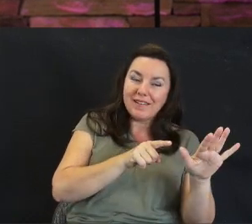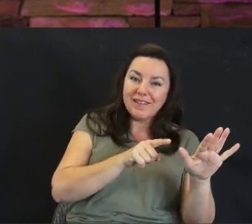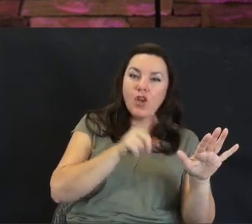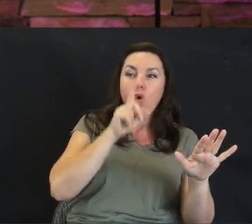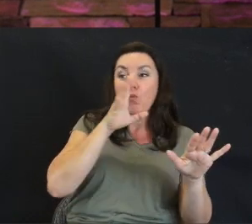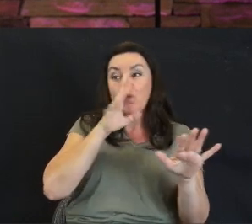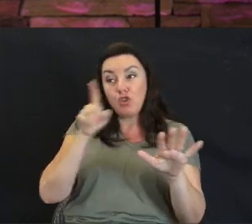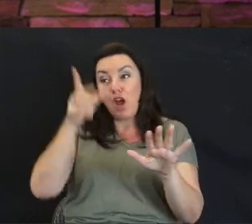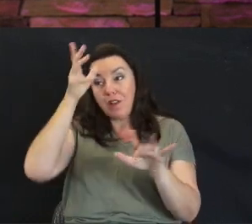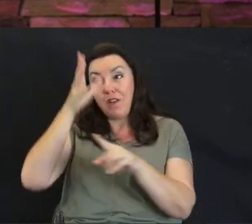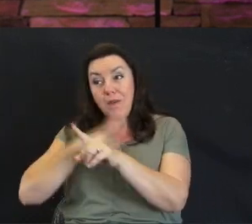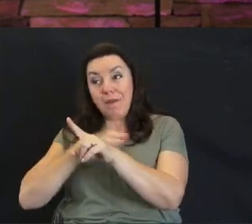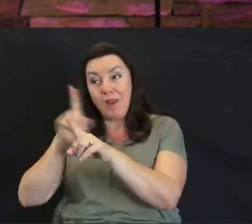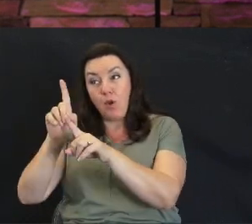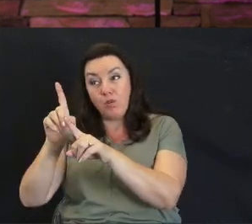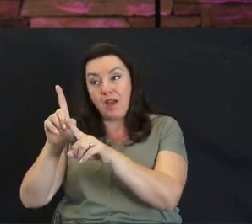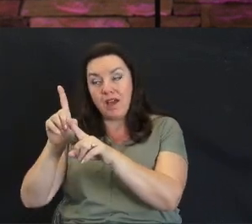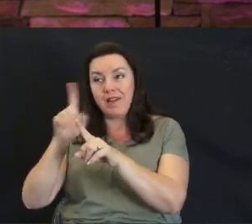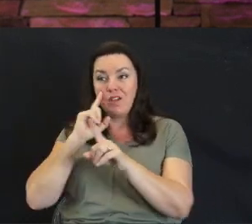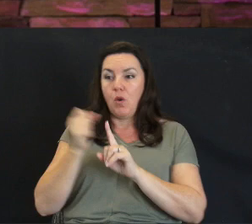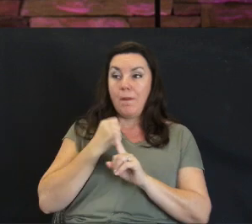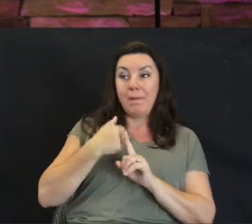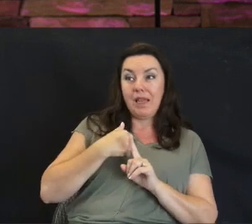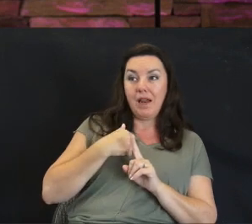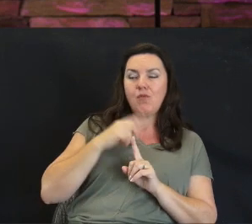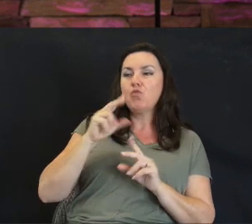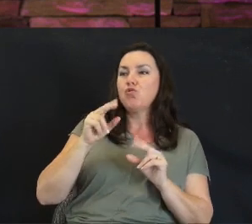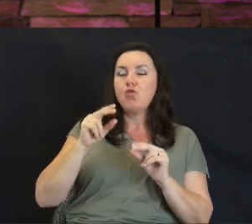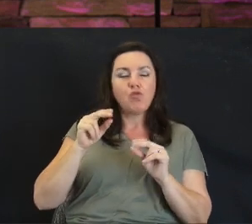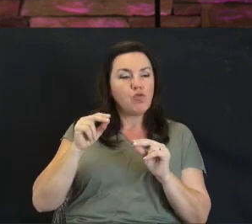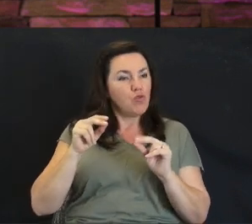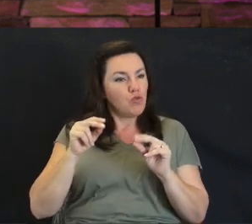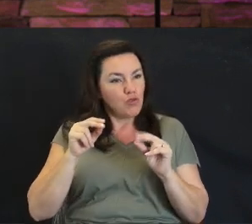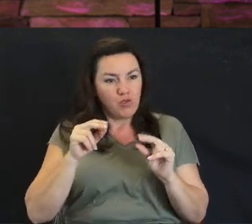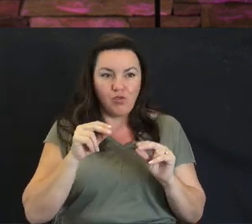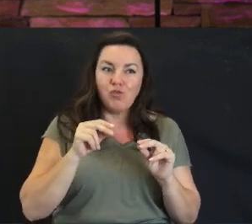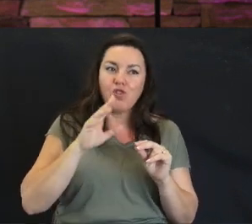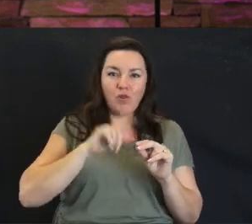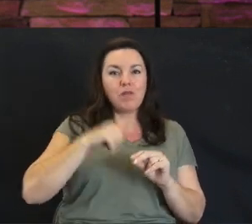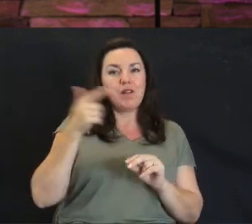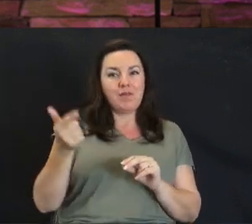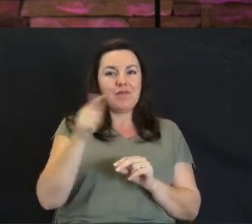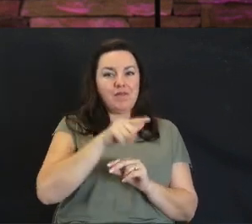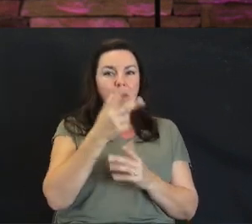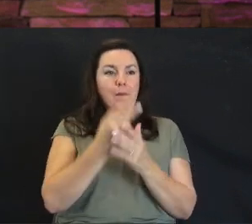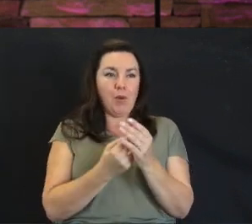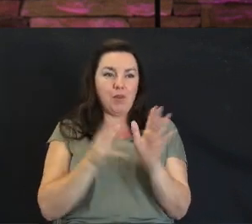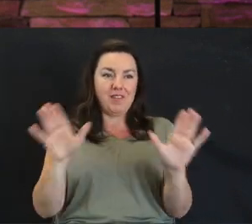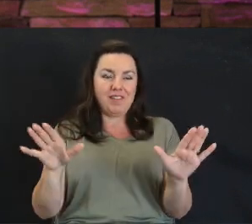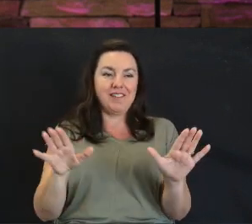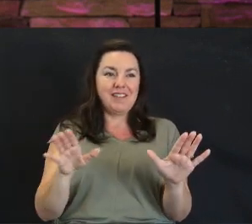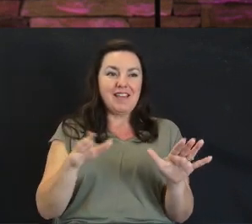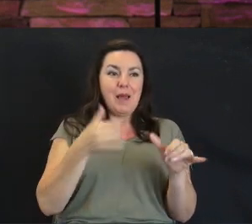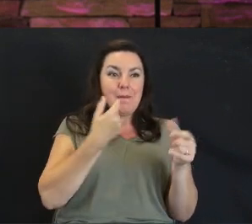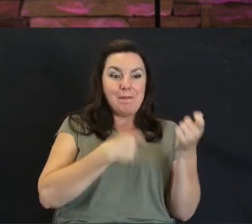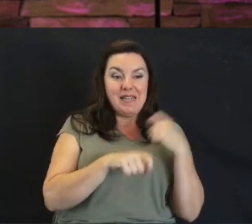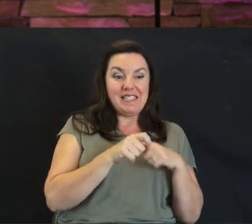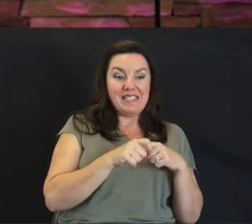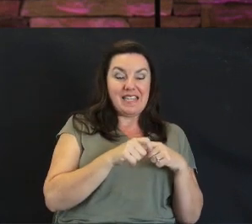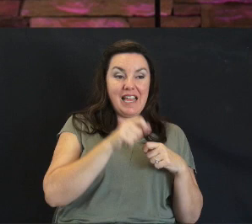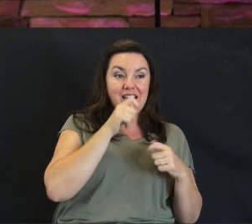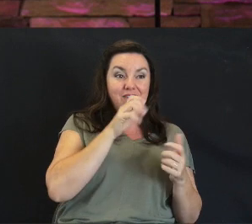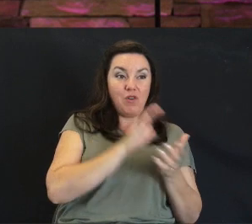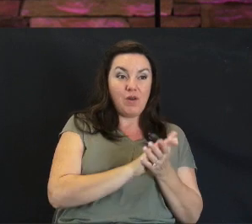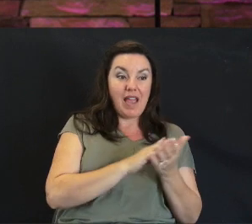just I know you're like Alright he's going to beat us up today Not at all Not at all But instead of faithfully fulfilling her role